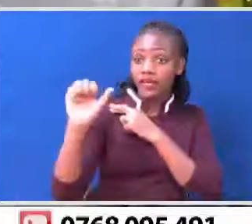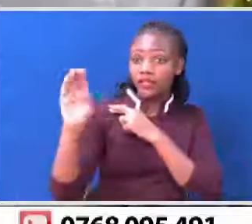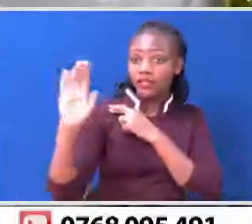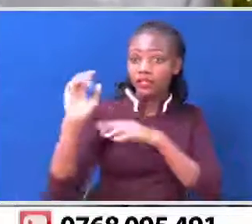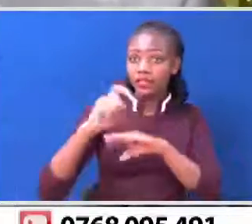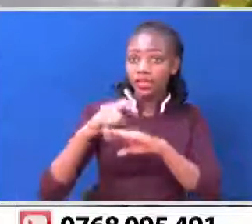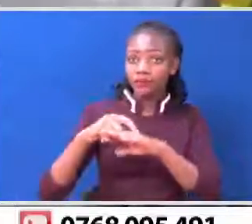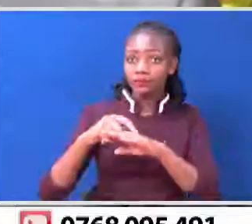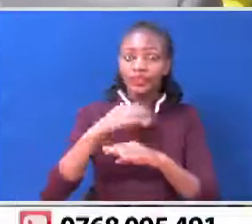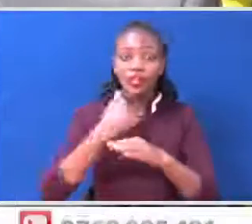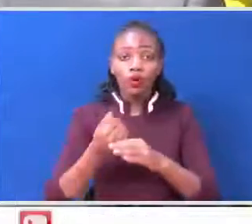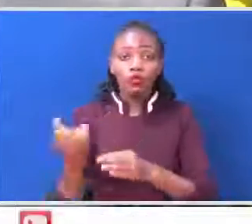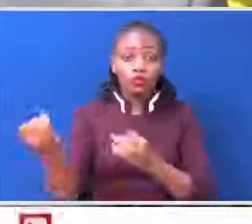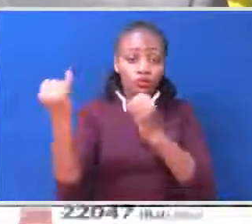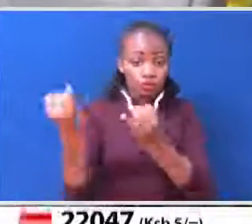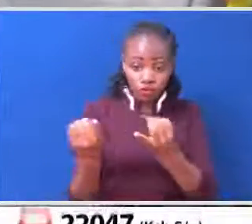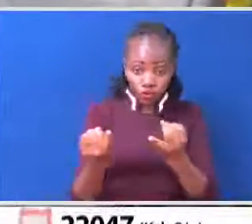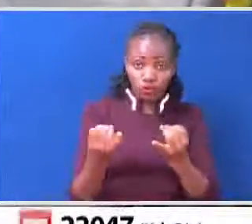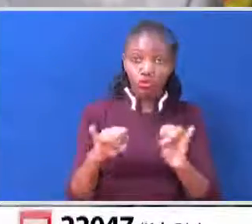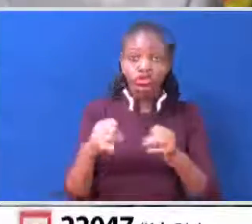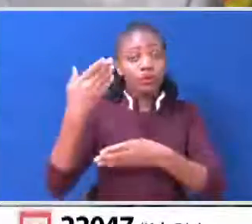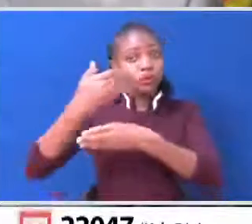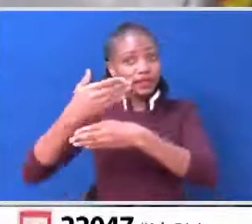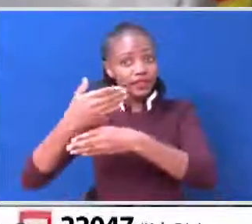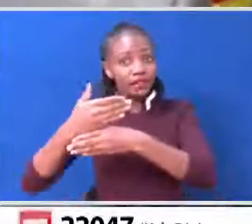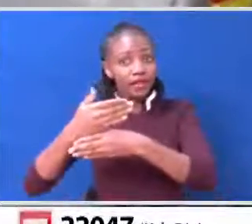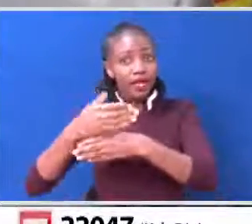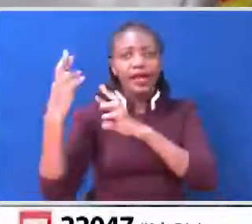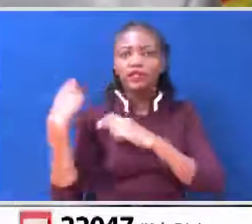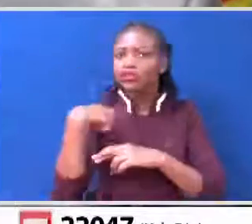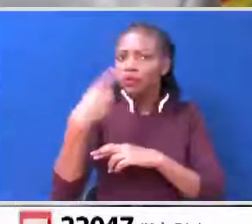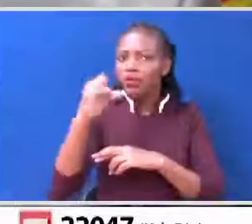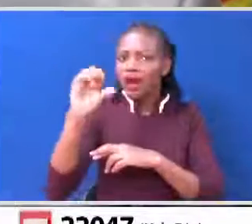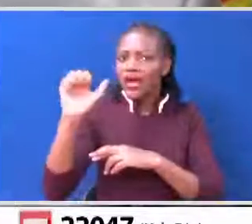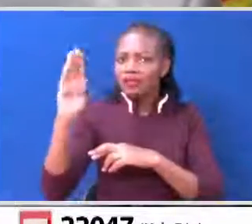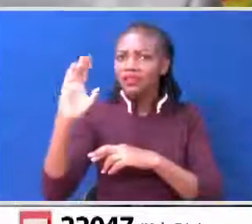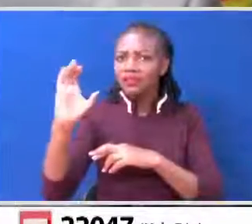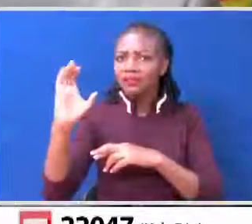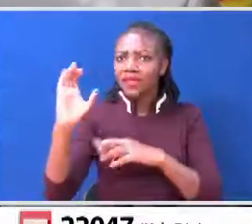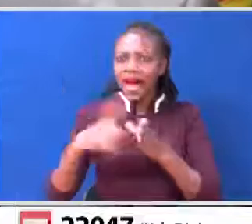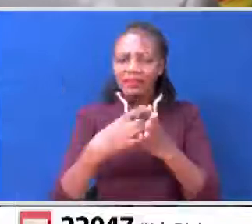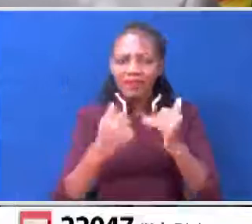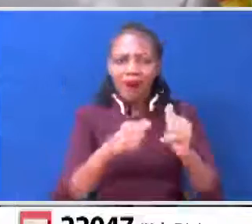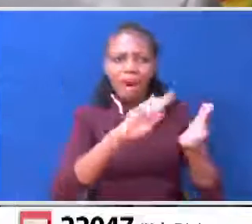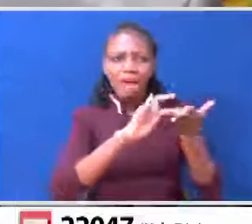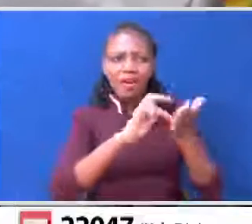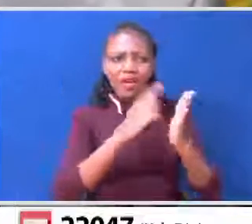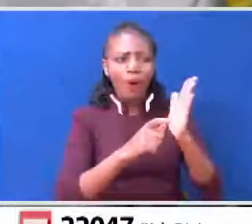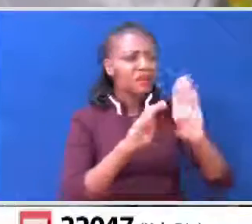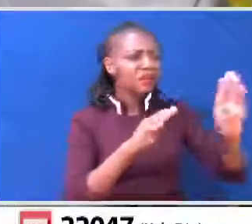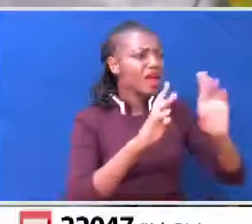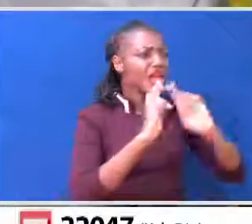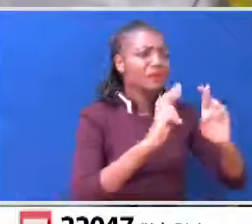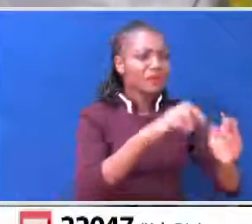in delimitation of boundaries. That role is reserved for IEBC in the constitution. So what they did is usurp those powers, not